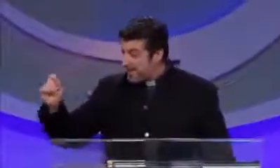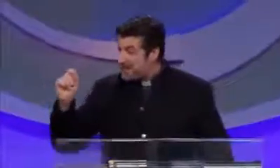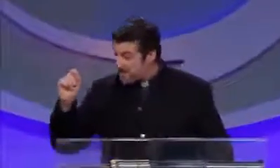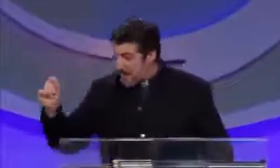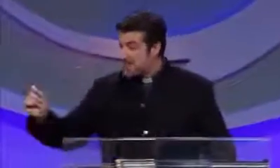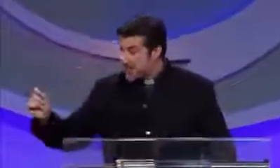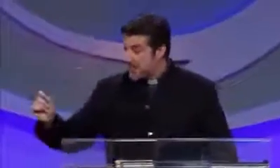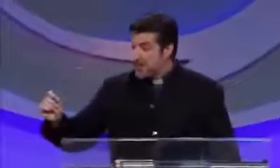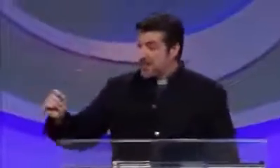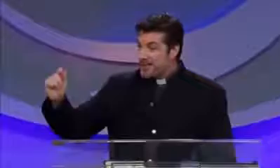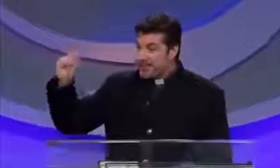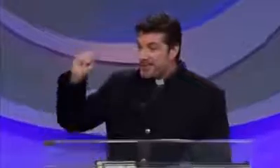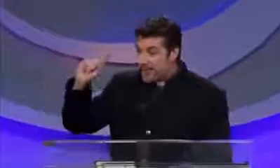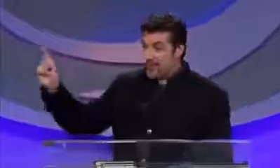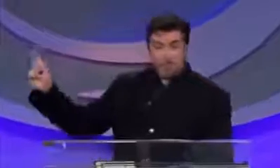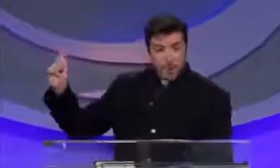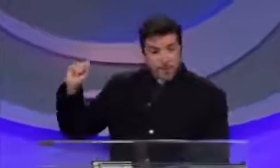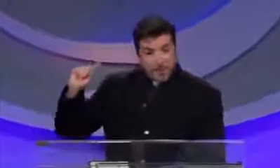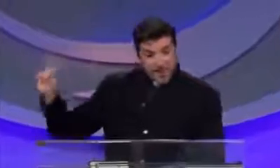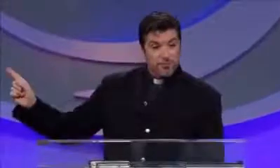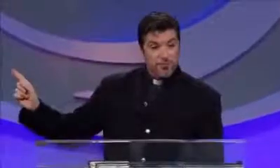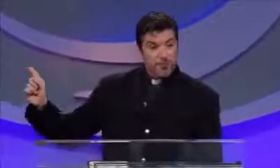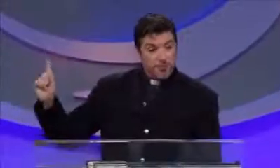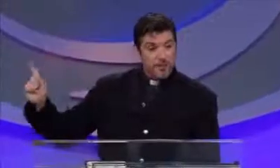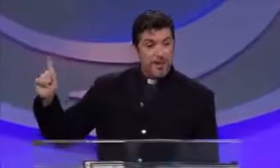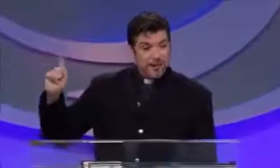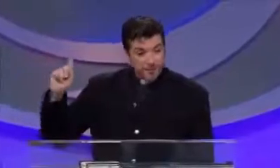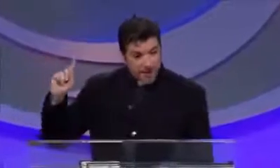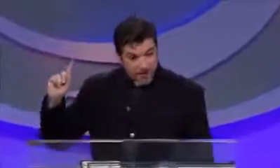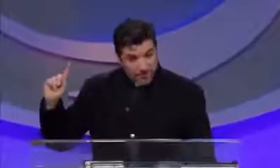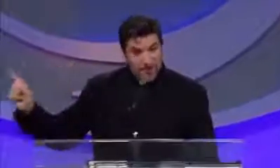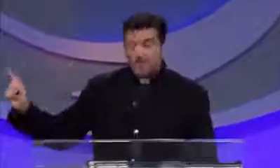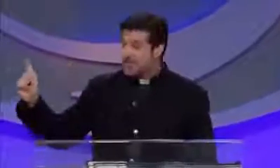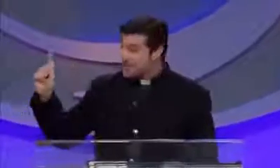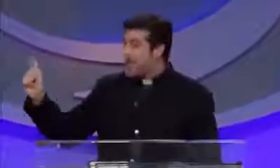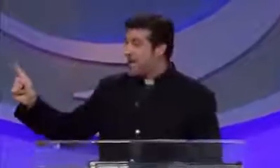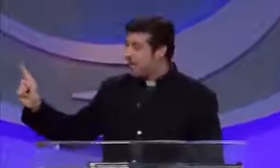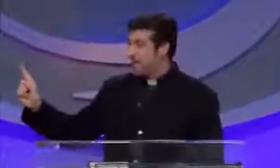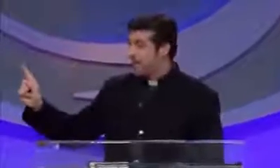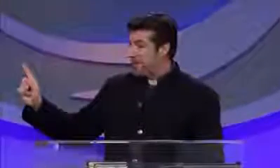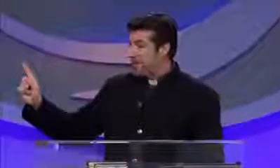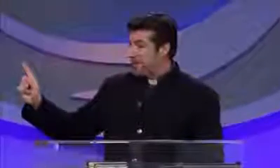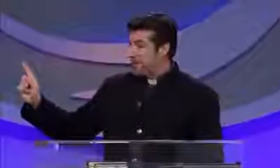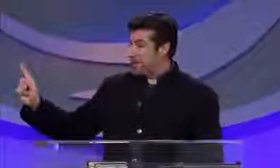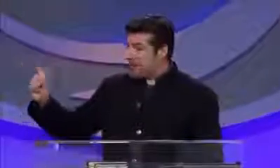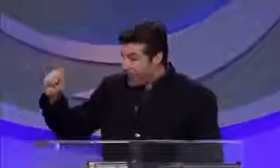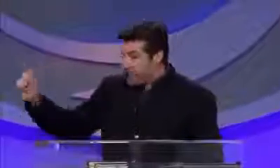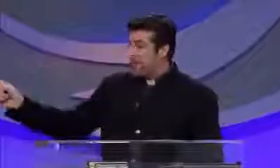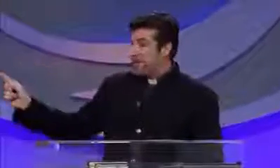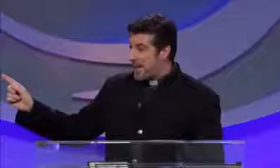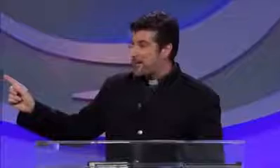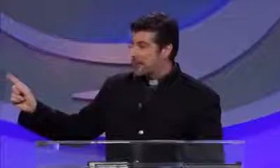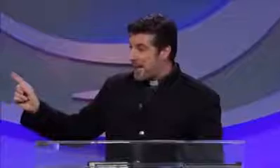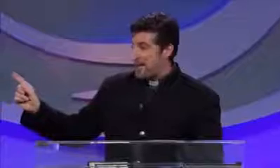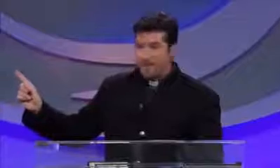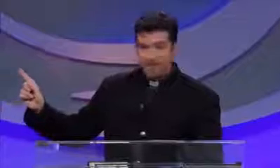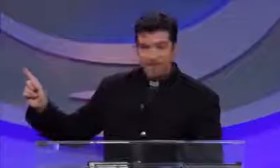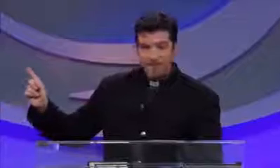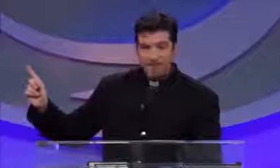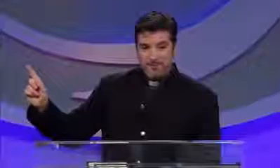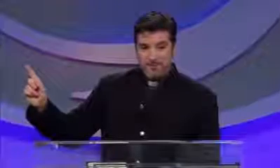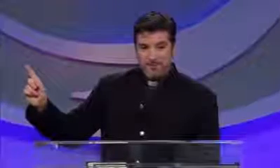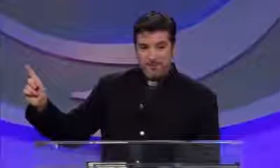open charismatic. This is the first pope in history that's took the Francis's name, because he's openly